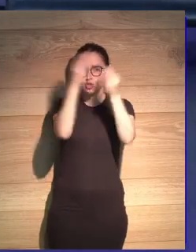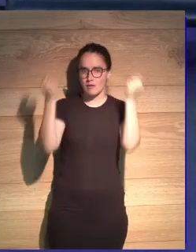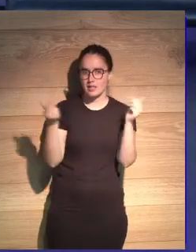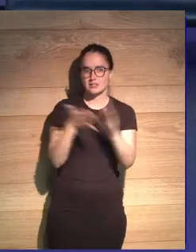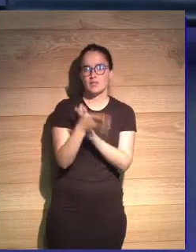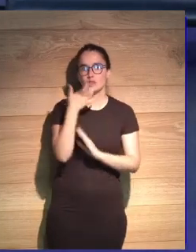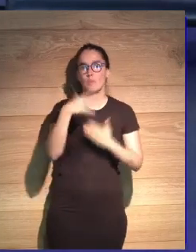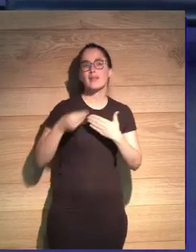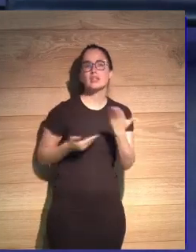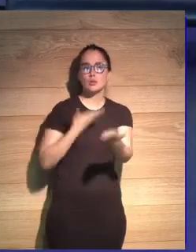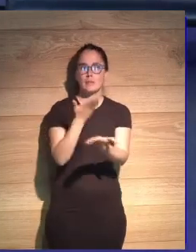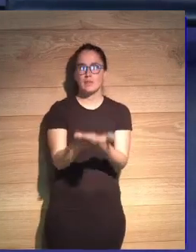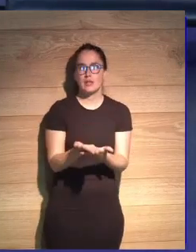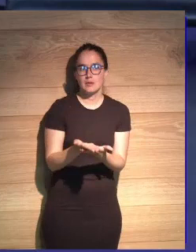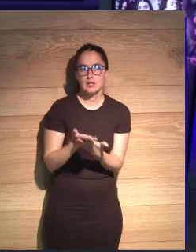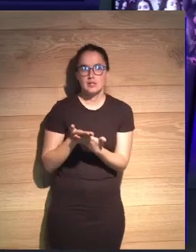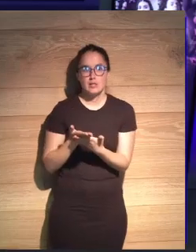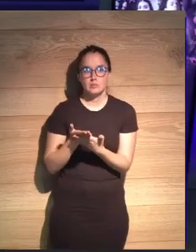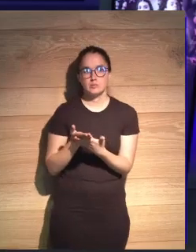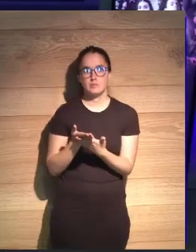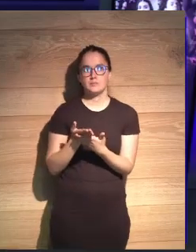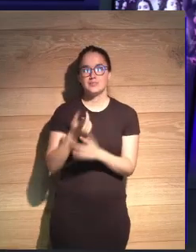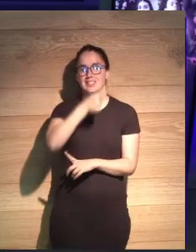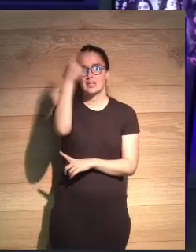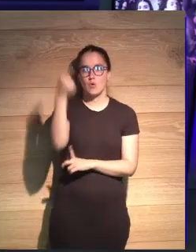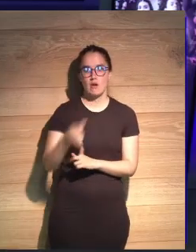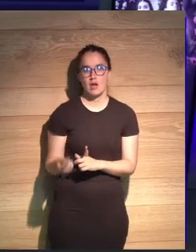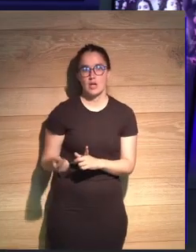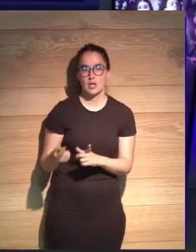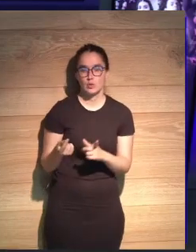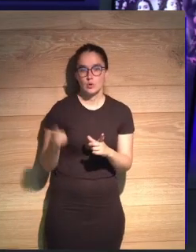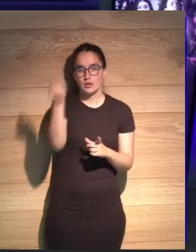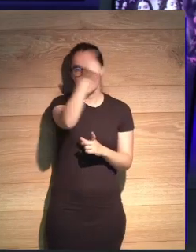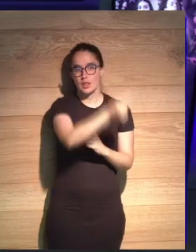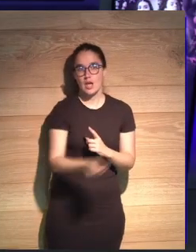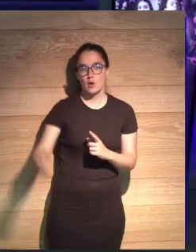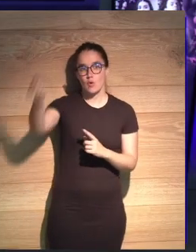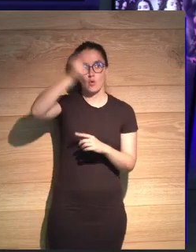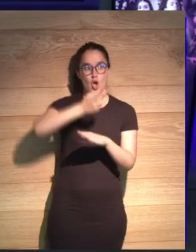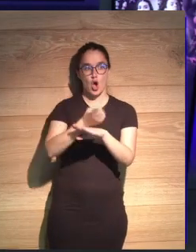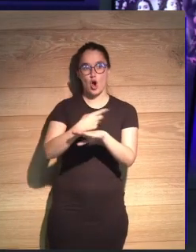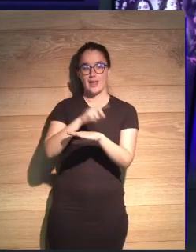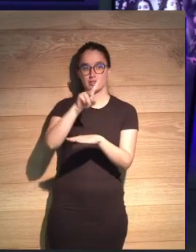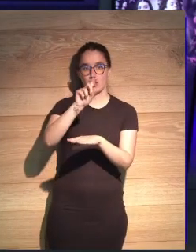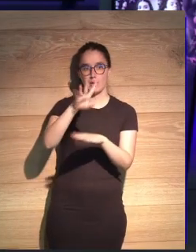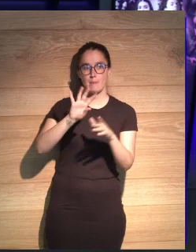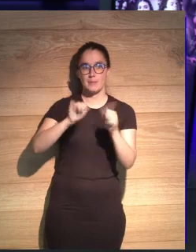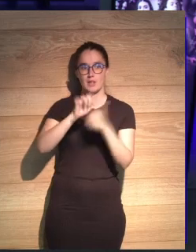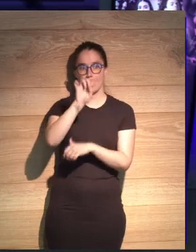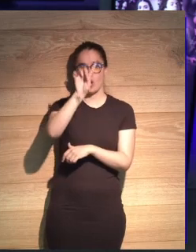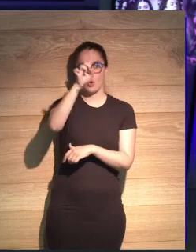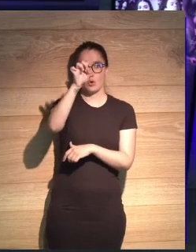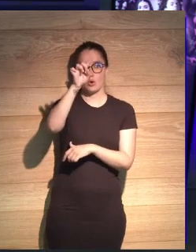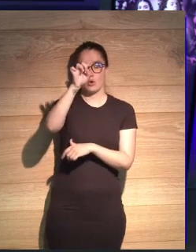sides, they can see the left side or the right side. They see it, but they forget it. If you ask them